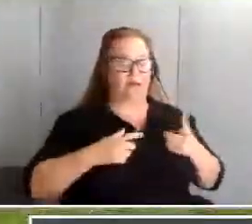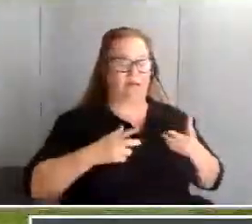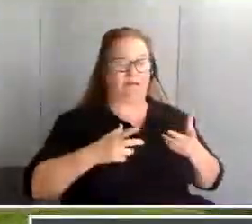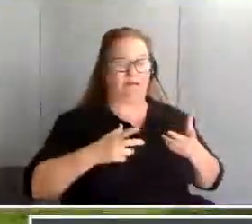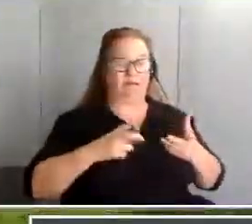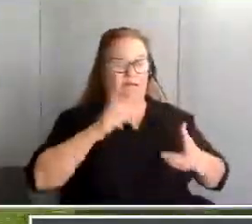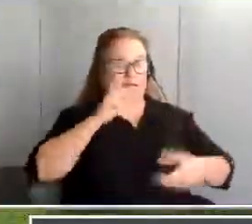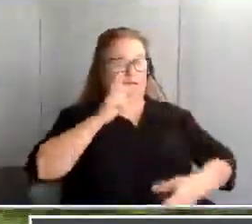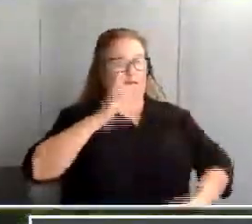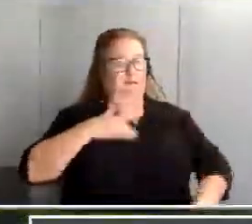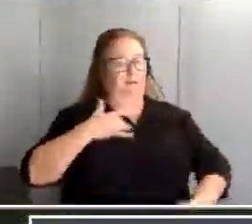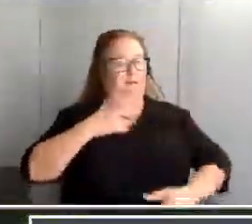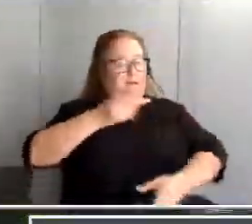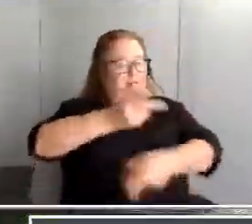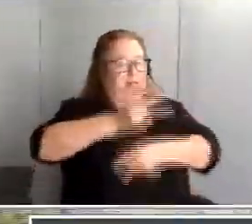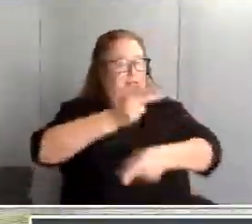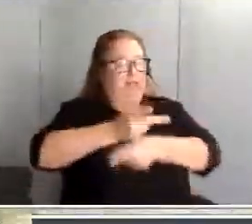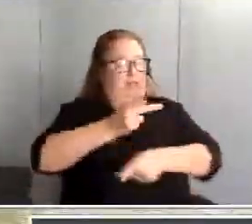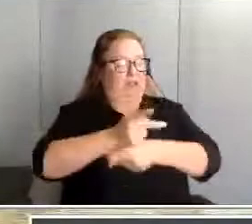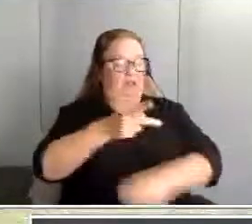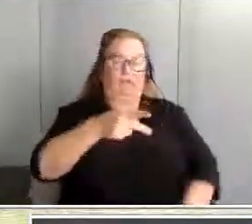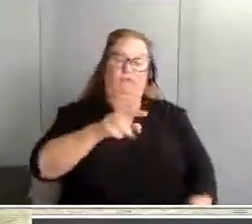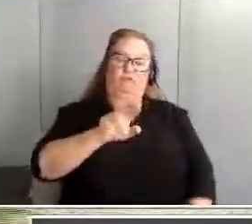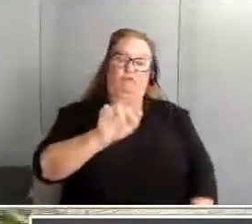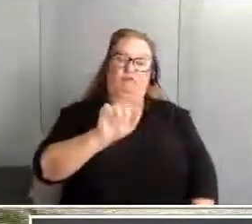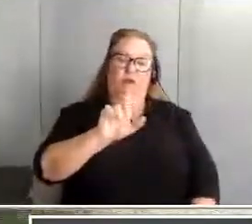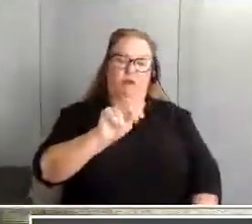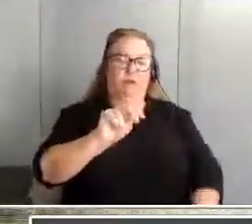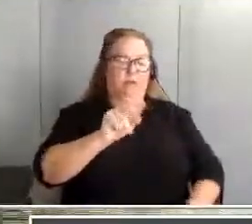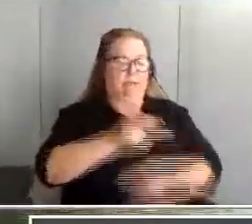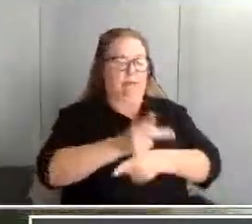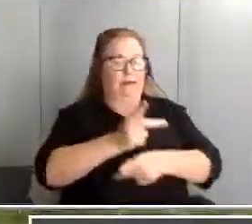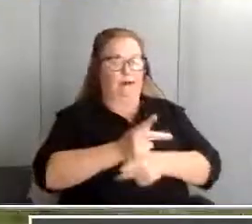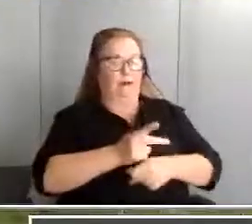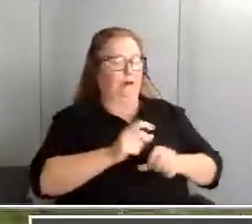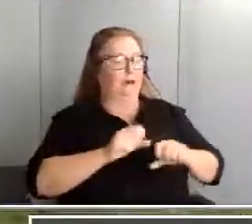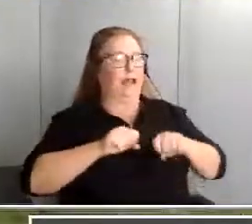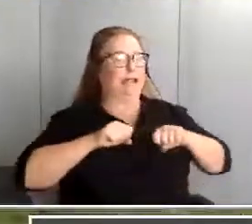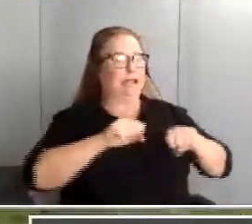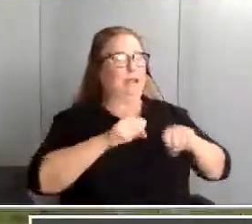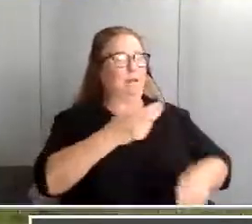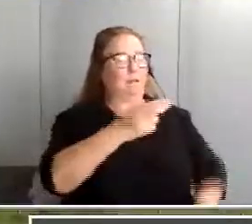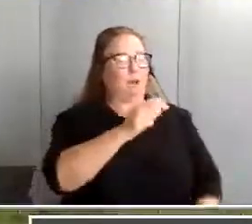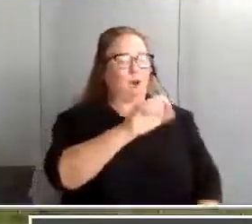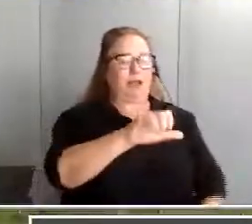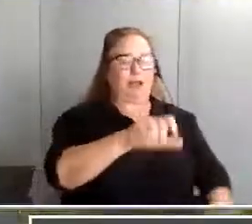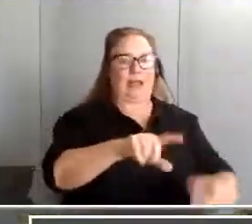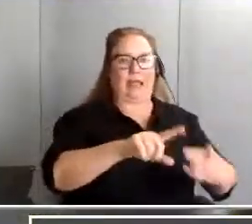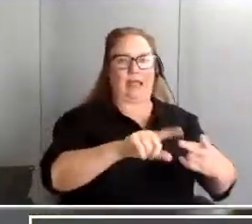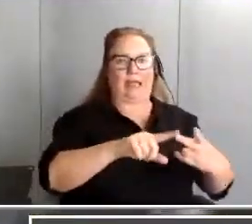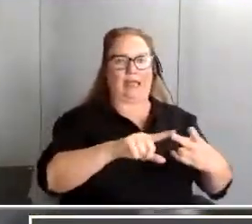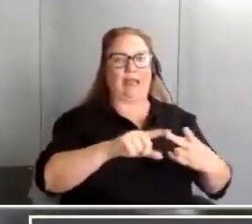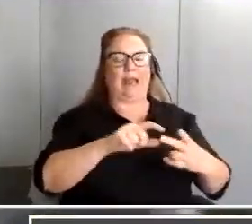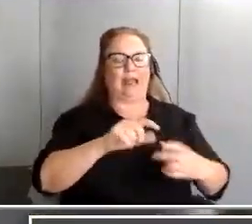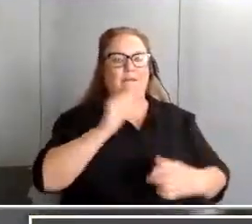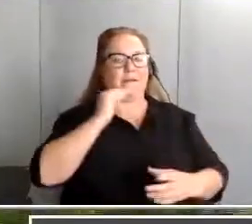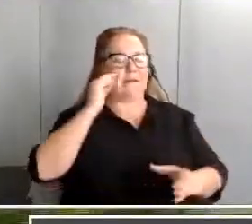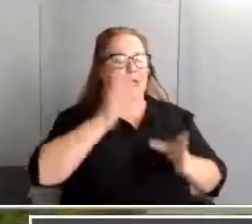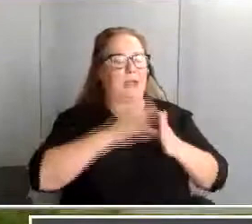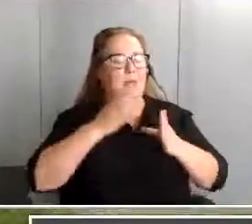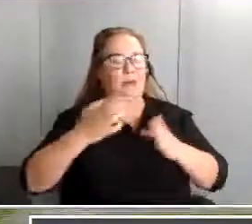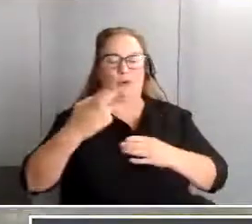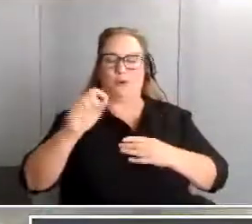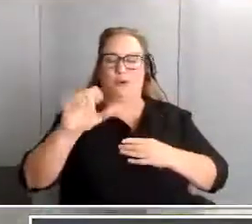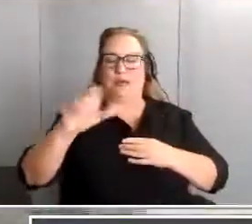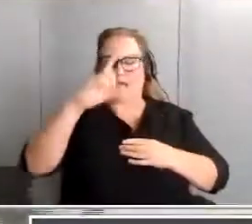of. I still mow hay and I have a neighbor that does custom baling for me. I did